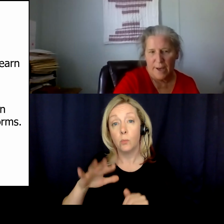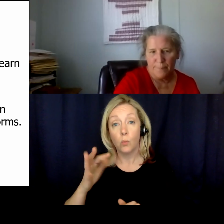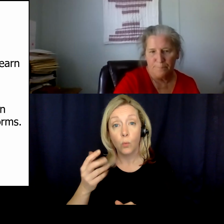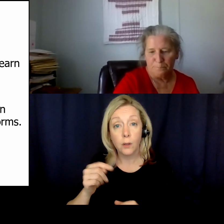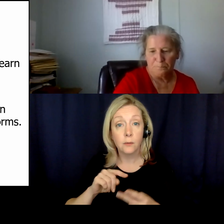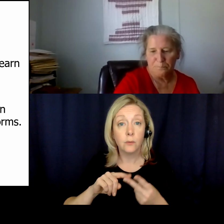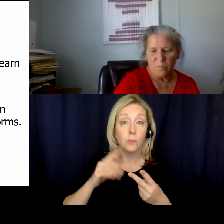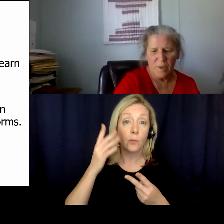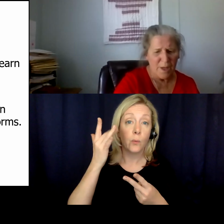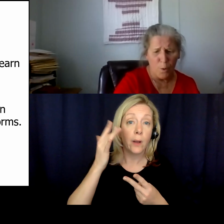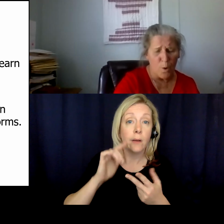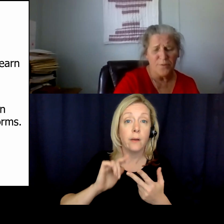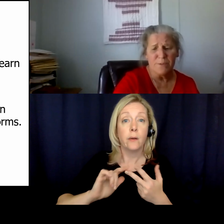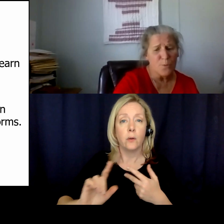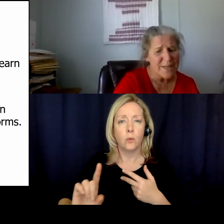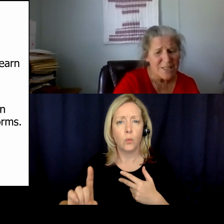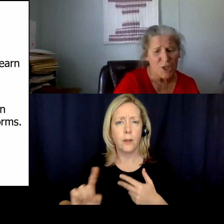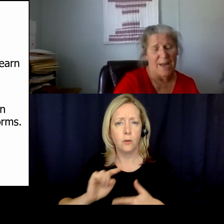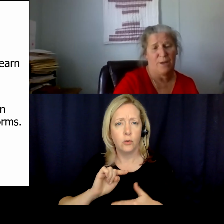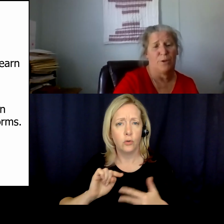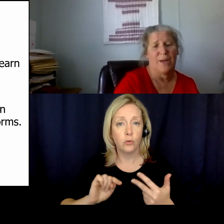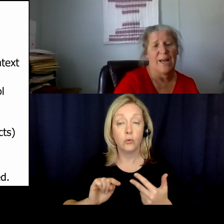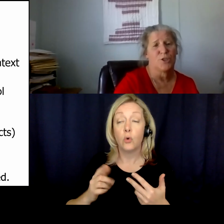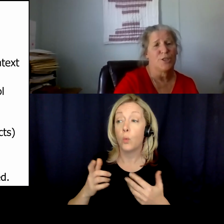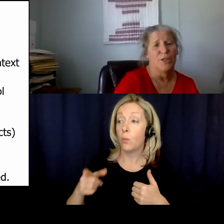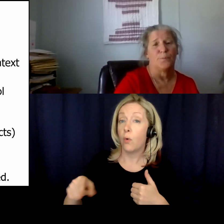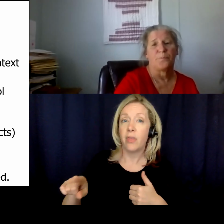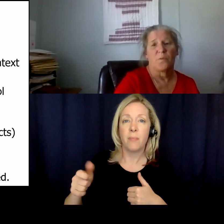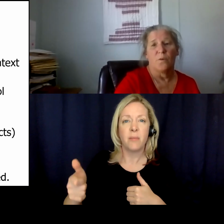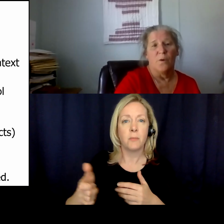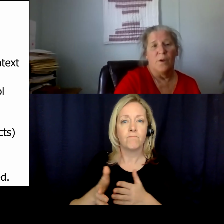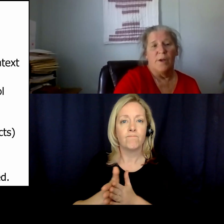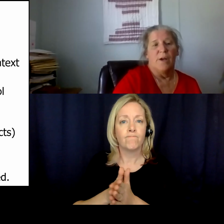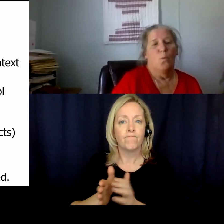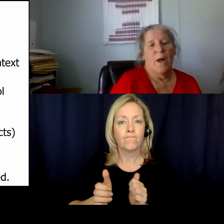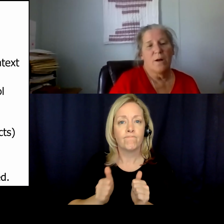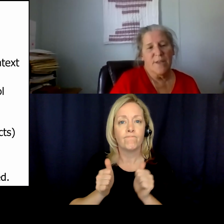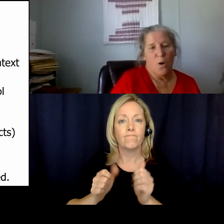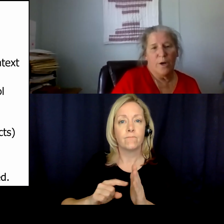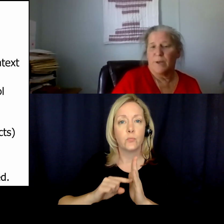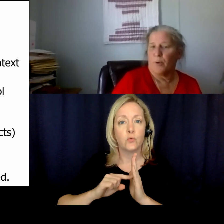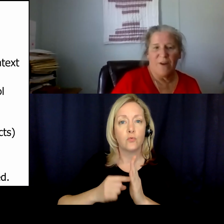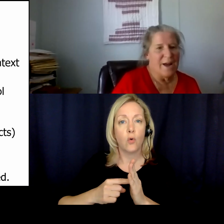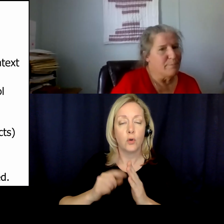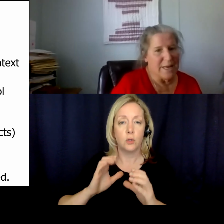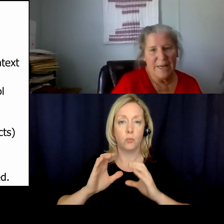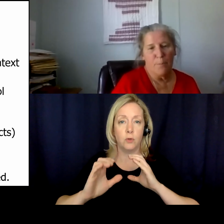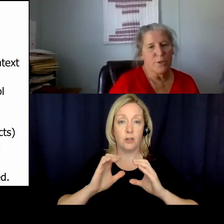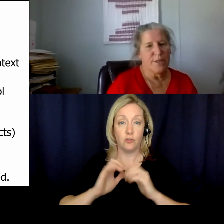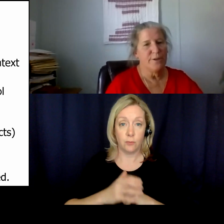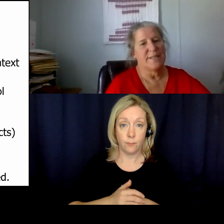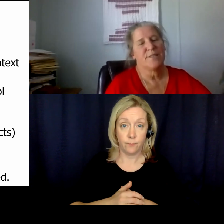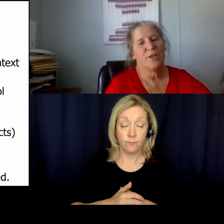things. We want them to initiate communication too. We're going to provide